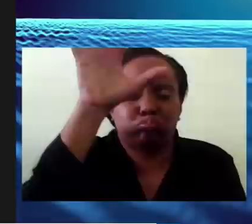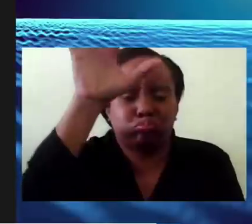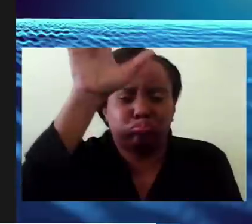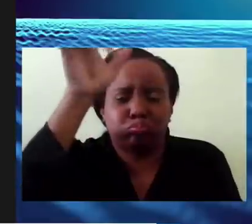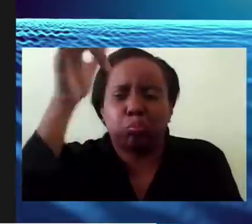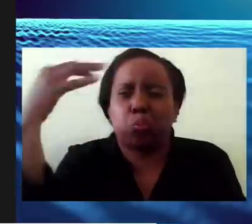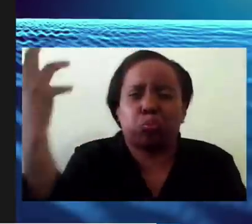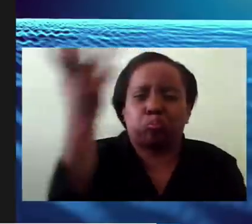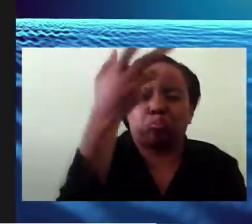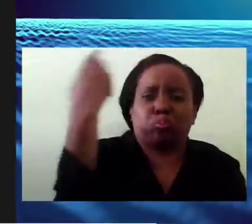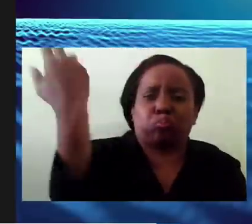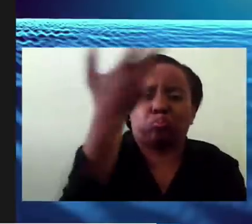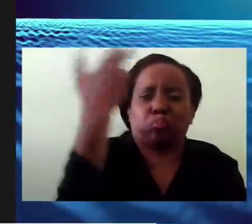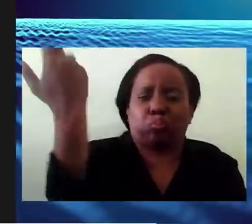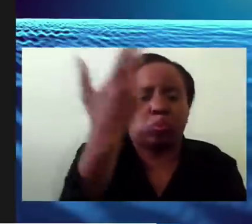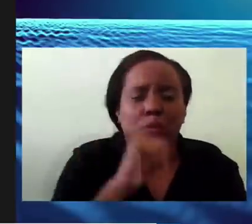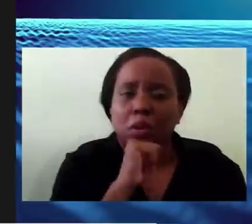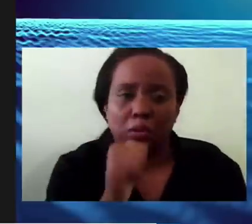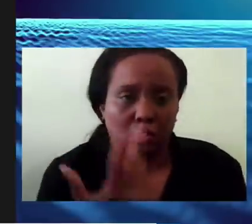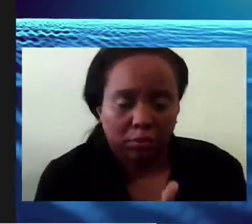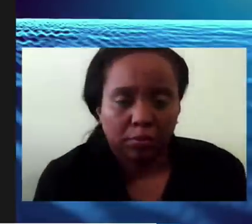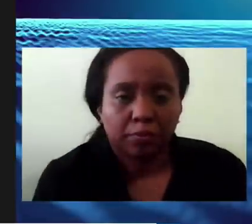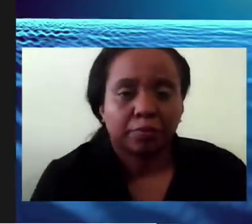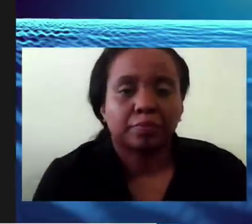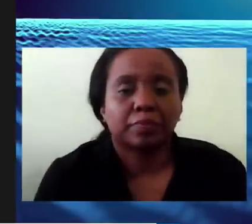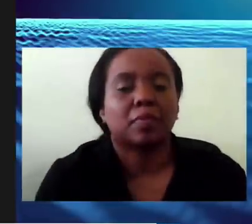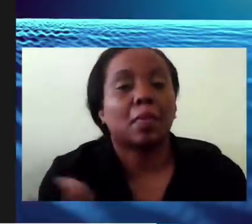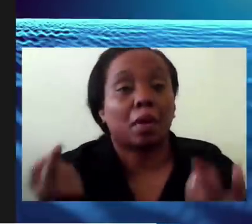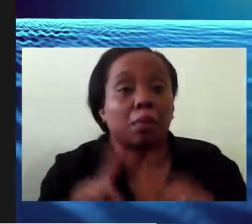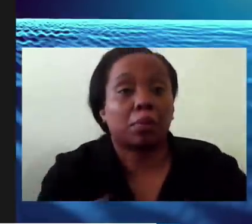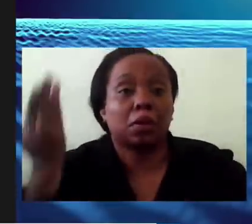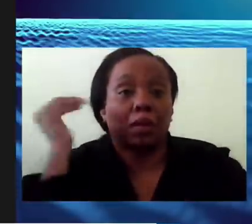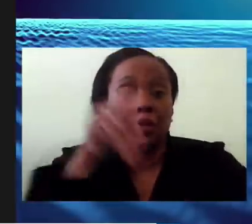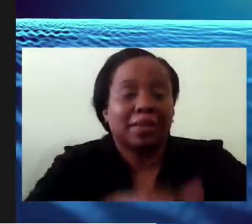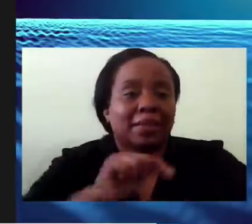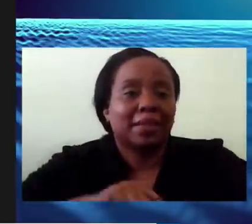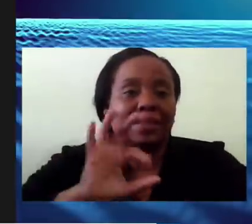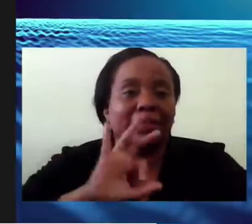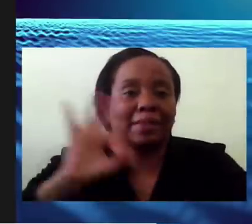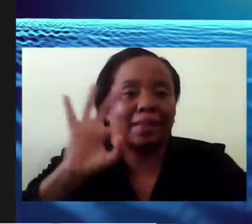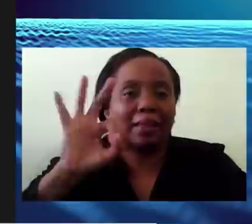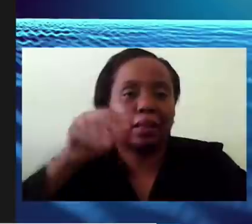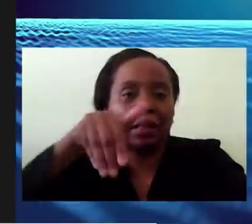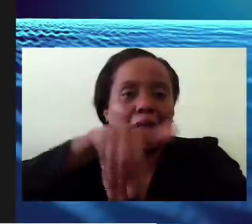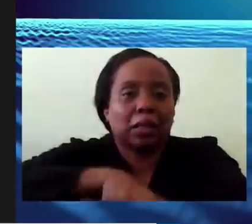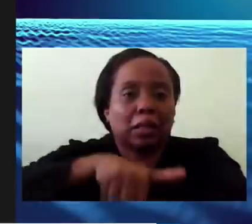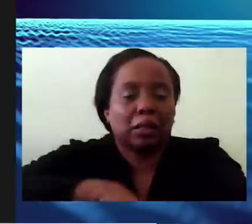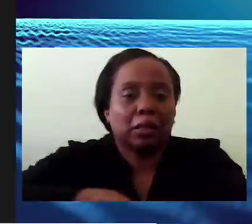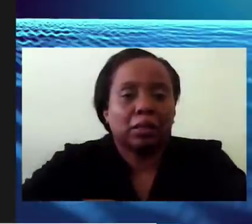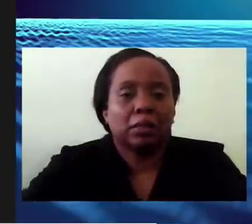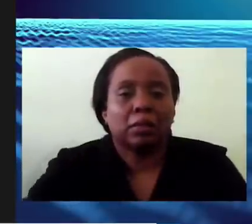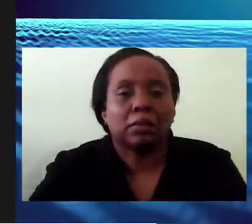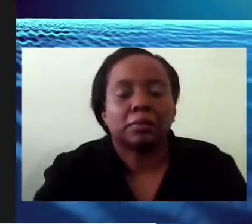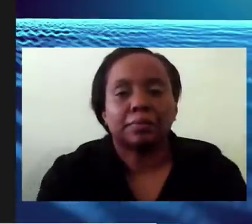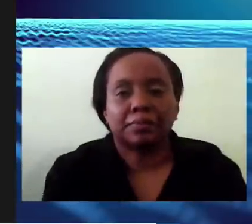So venting was seen at around 9 o'clock last night, and this lasted about 9 o'clock.